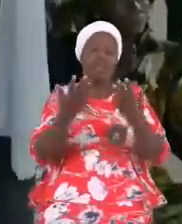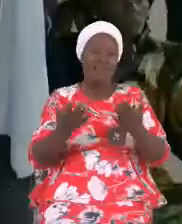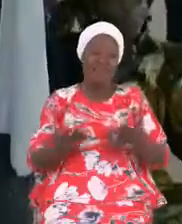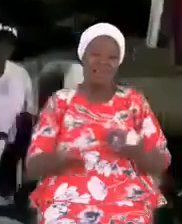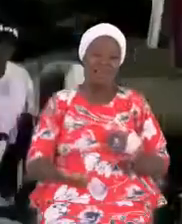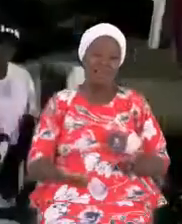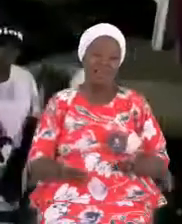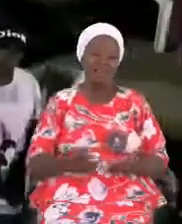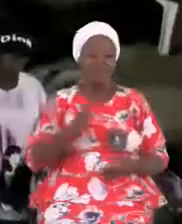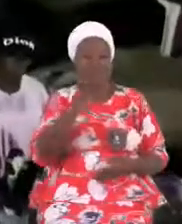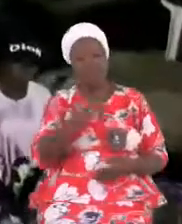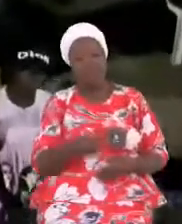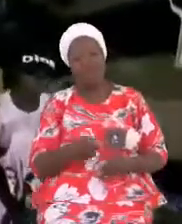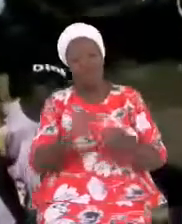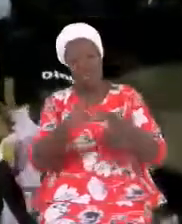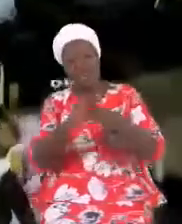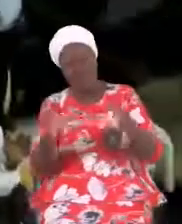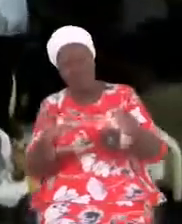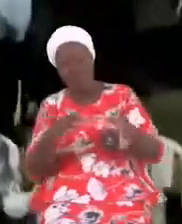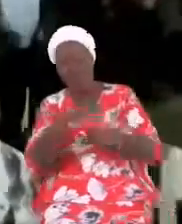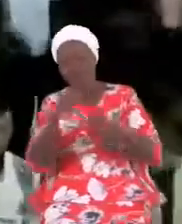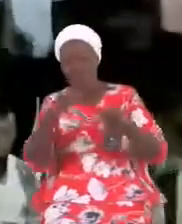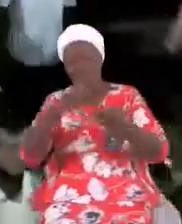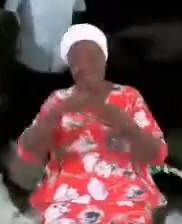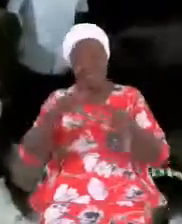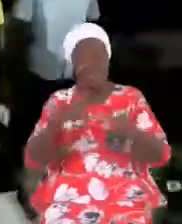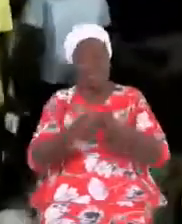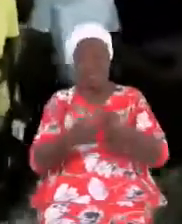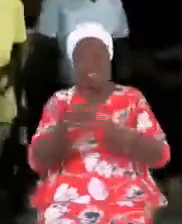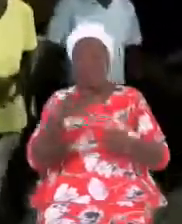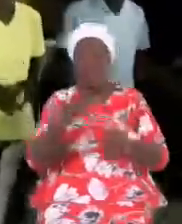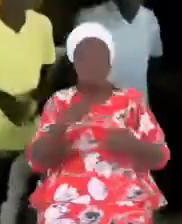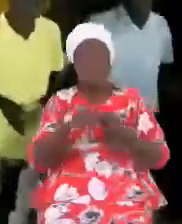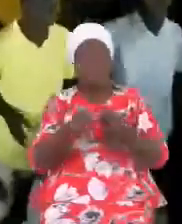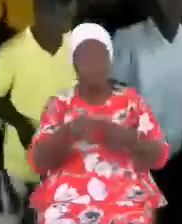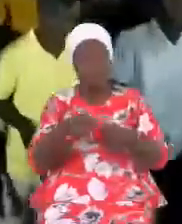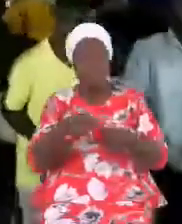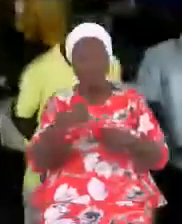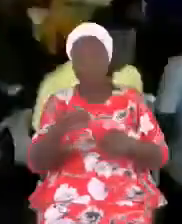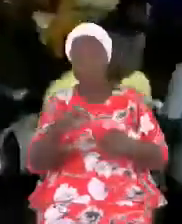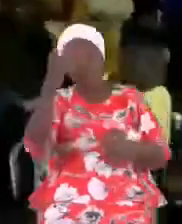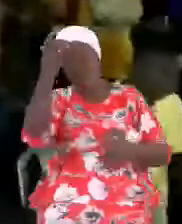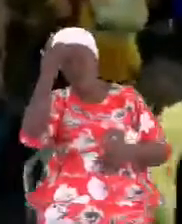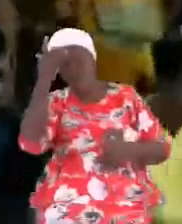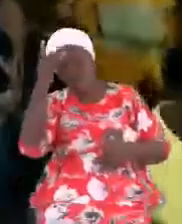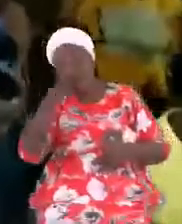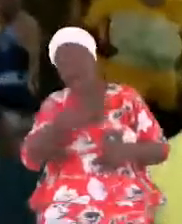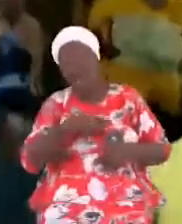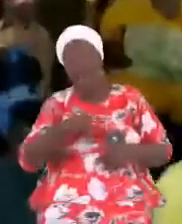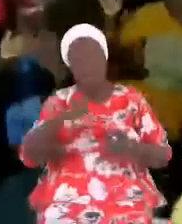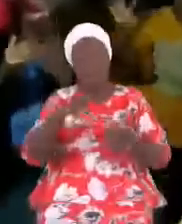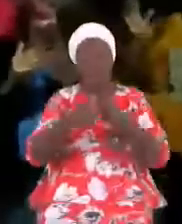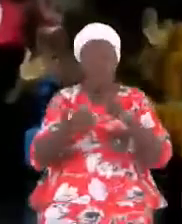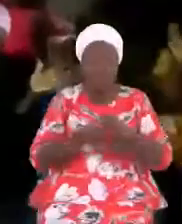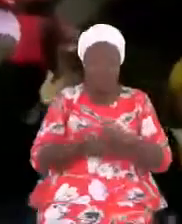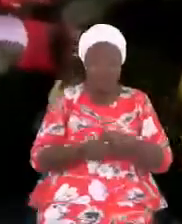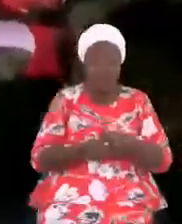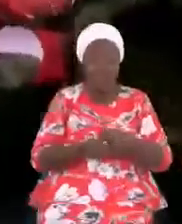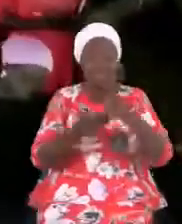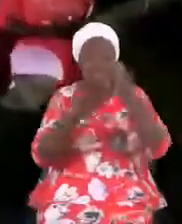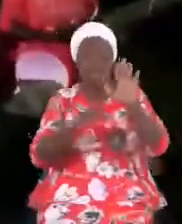loosed. Yeah. All the chains of sickness and chains of infirmity, deadly disease,